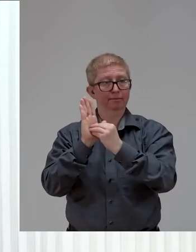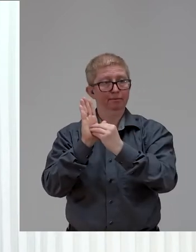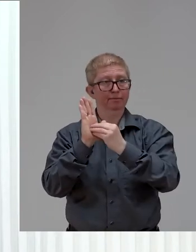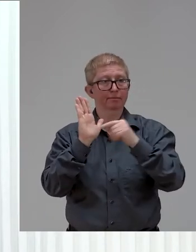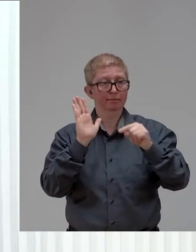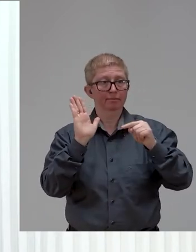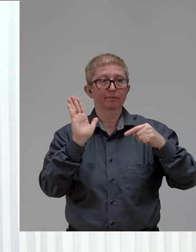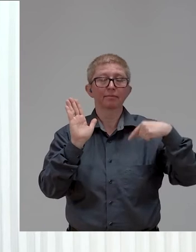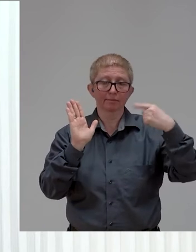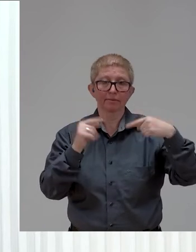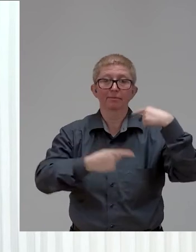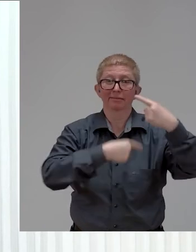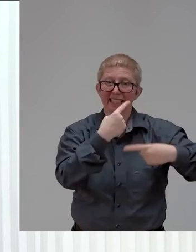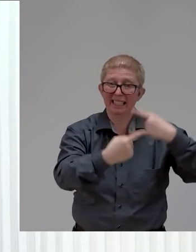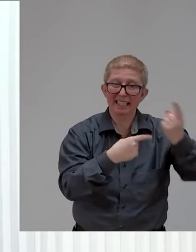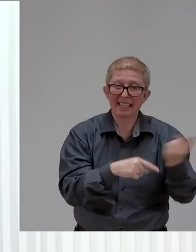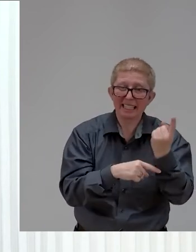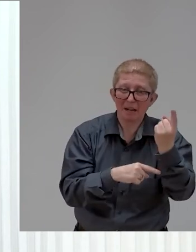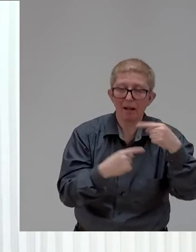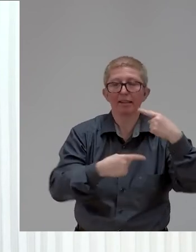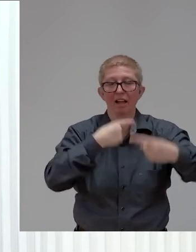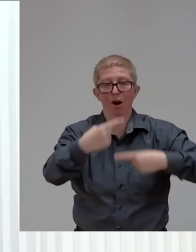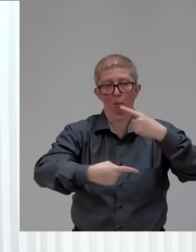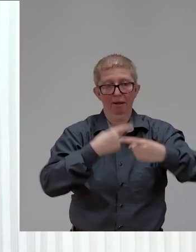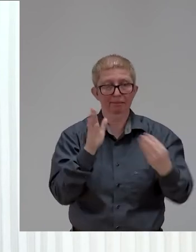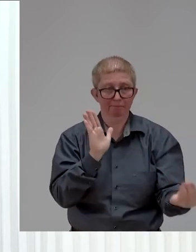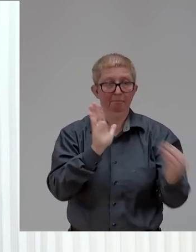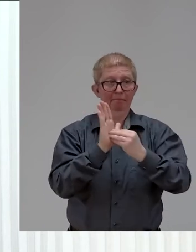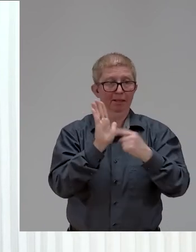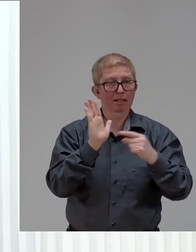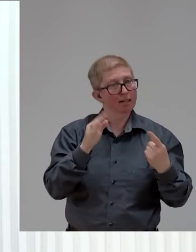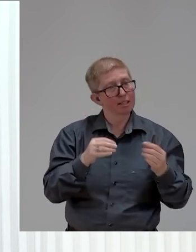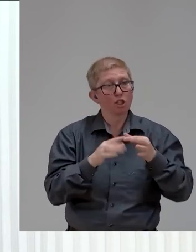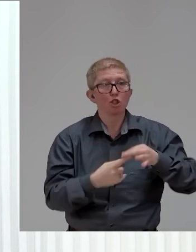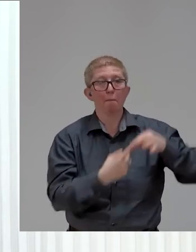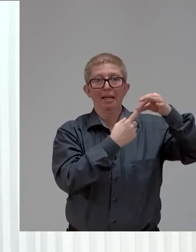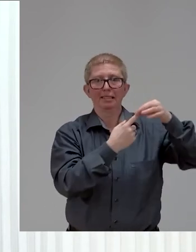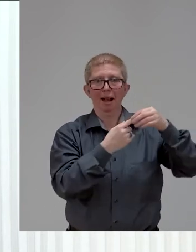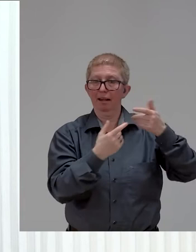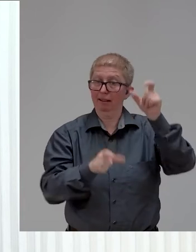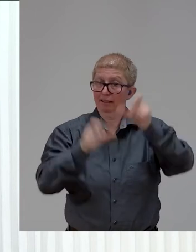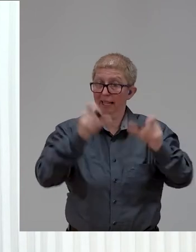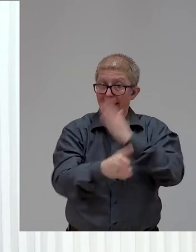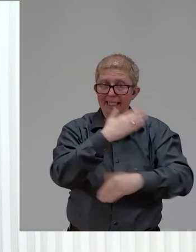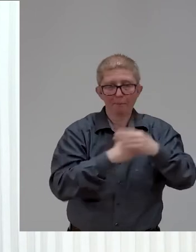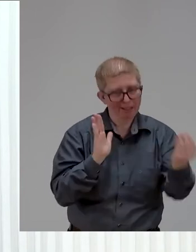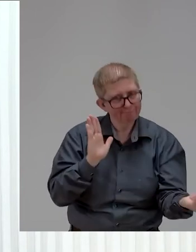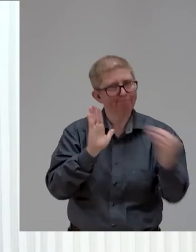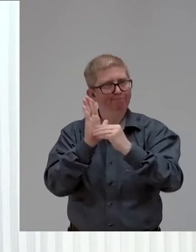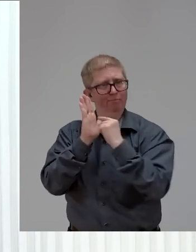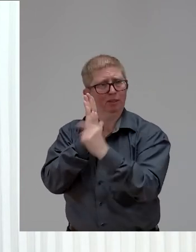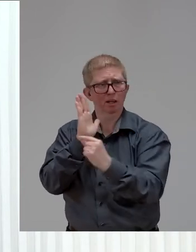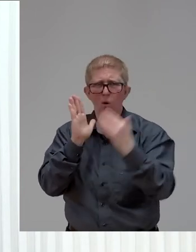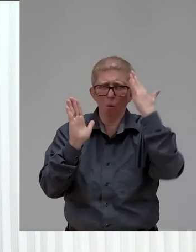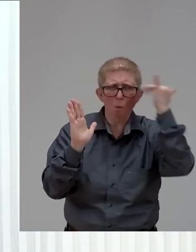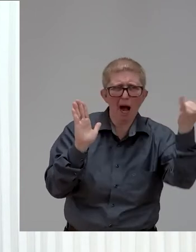refer to persons with disabilities. Greater social inclusion has thus been recognized as a key priority for the